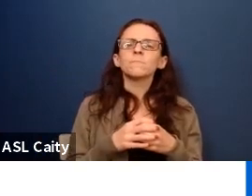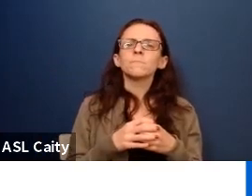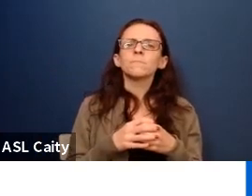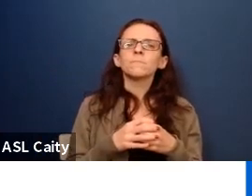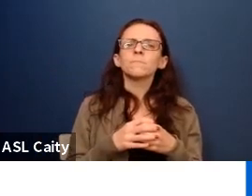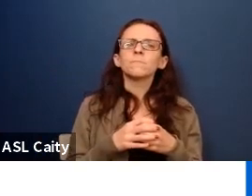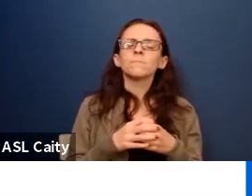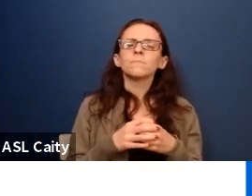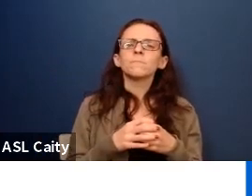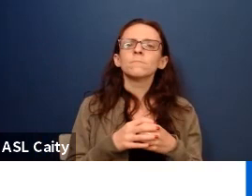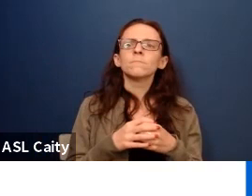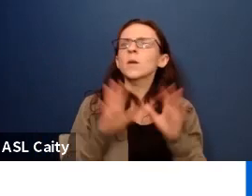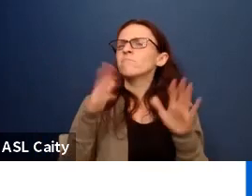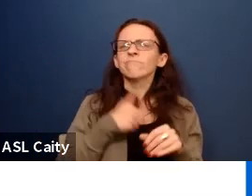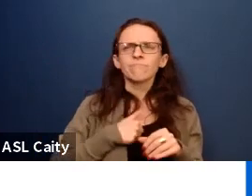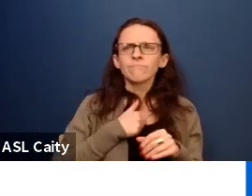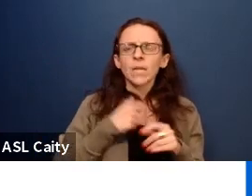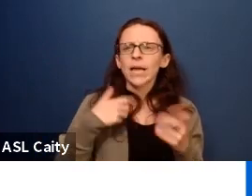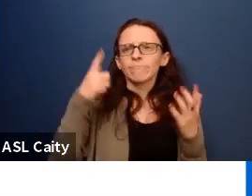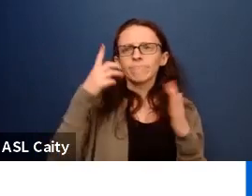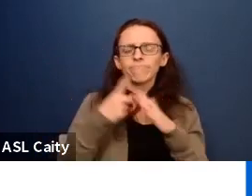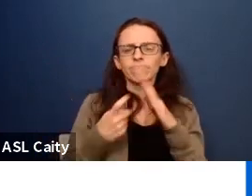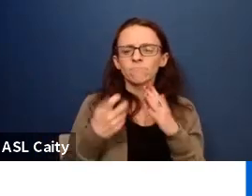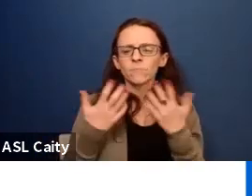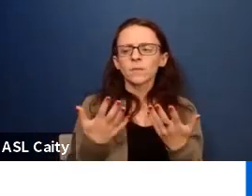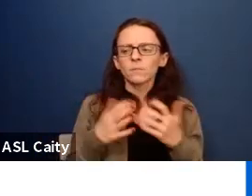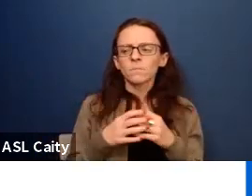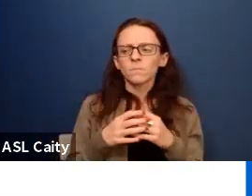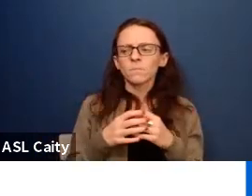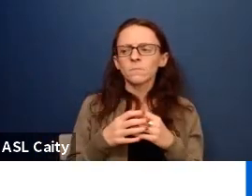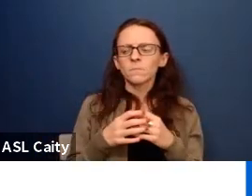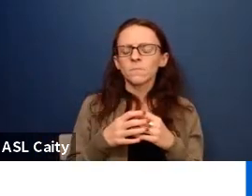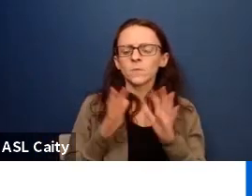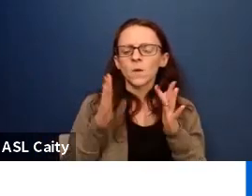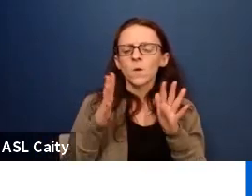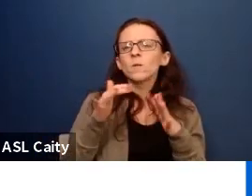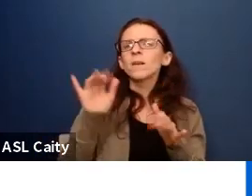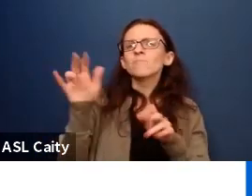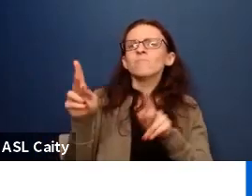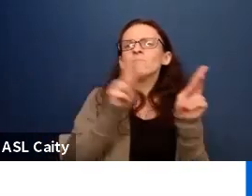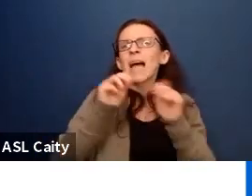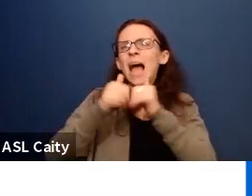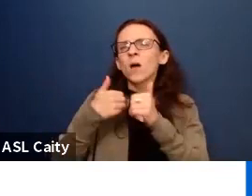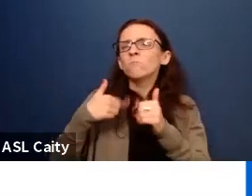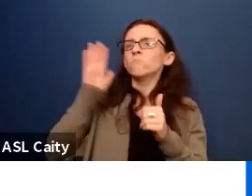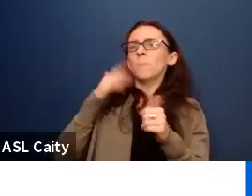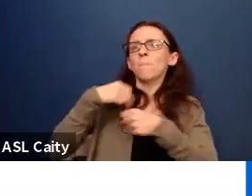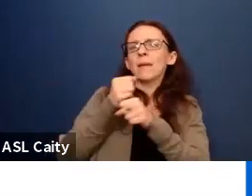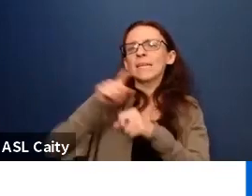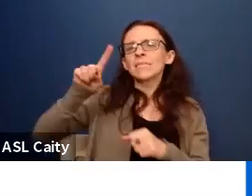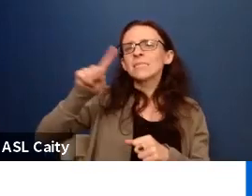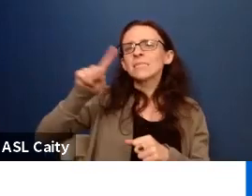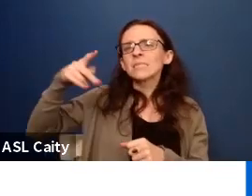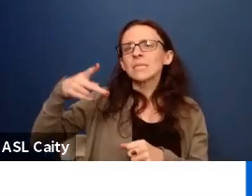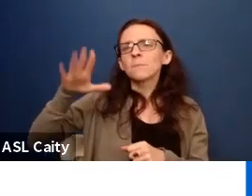sorry, similar to the zip code we created for students with